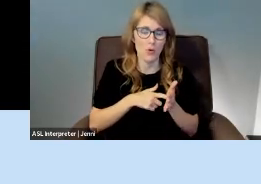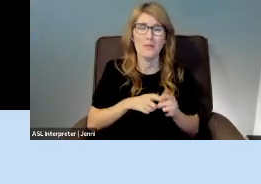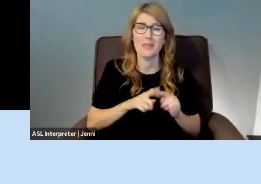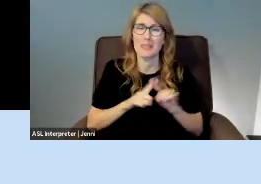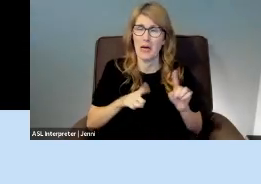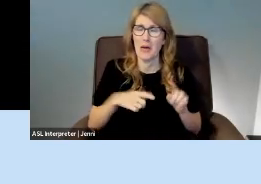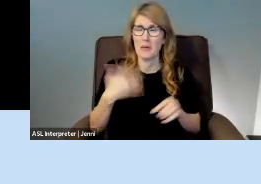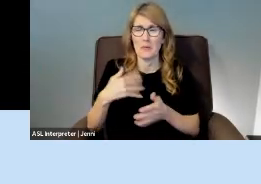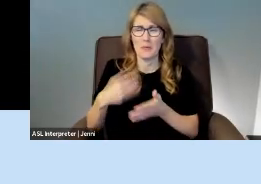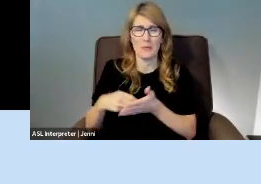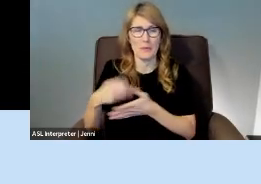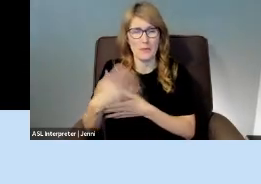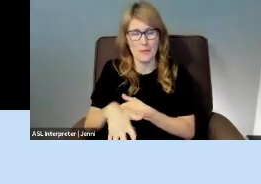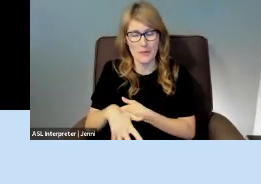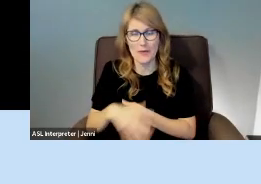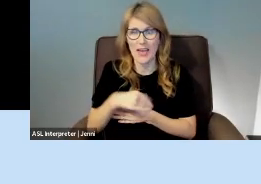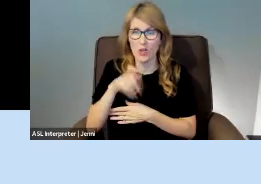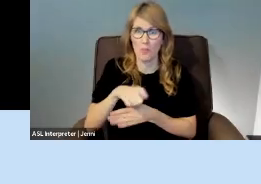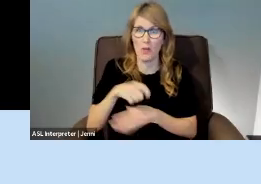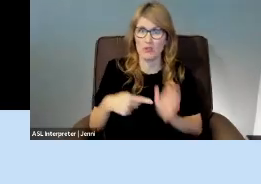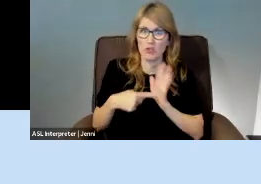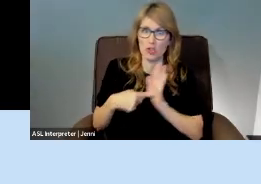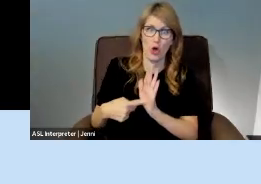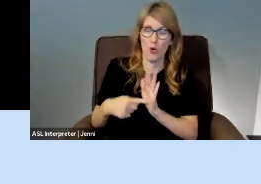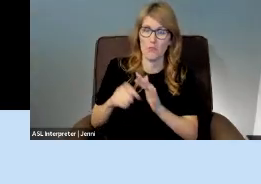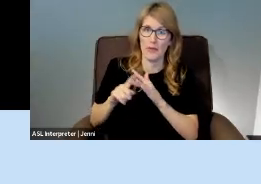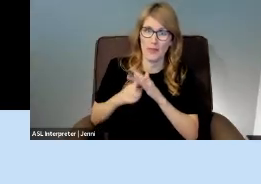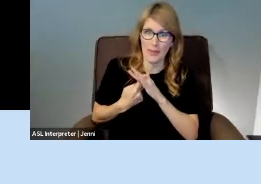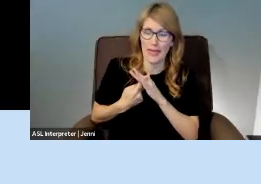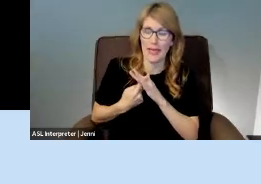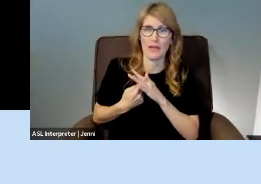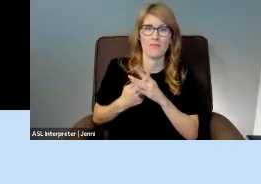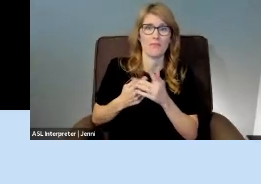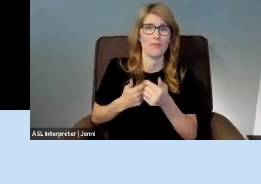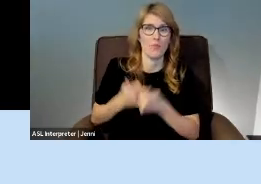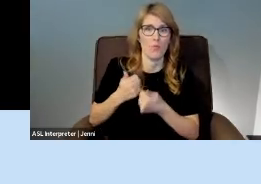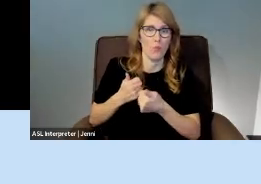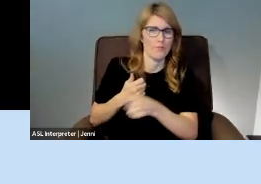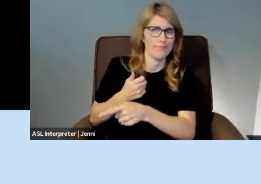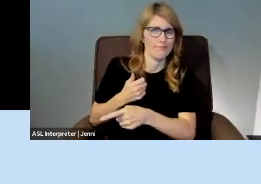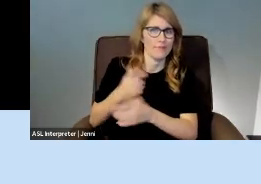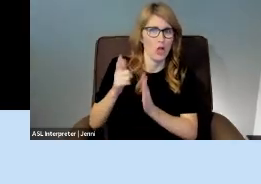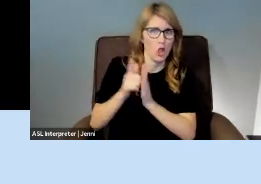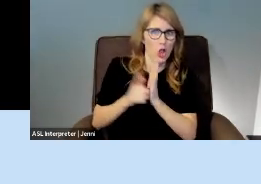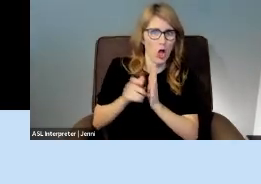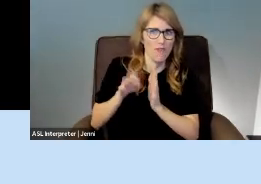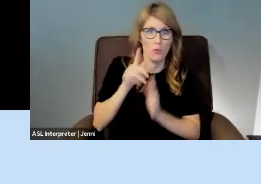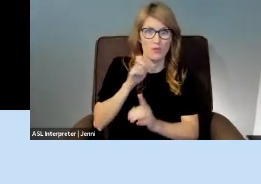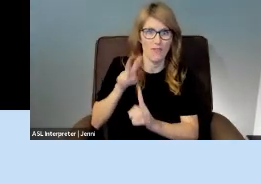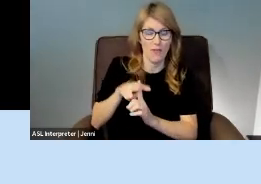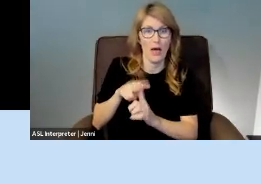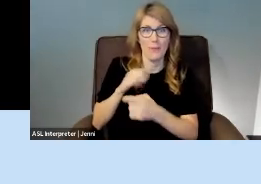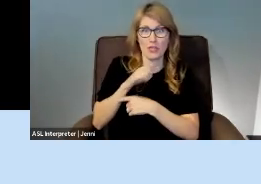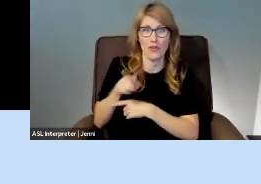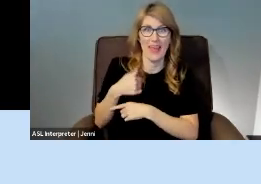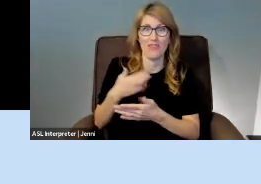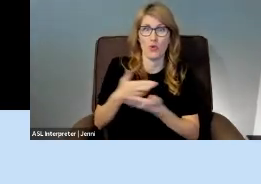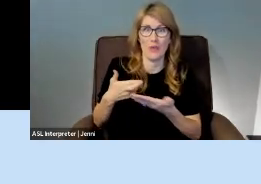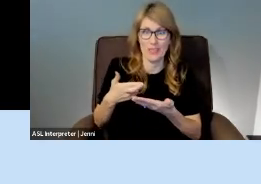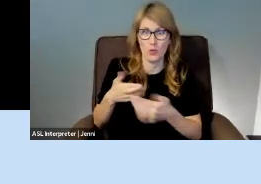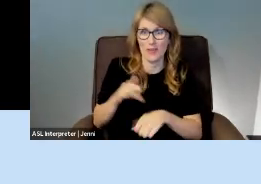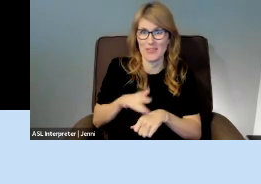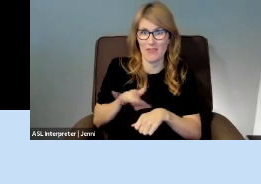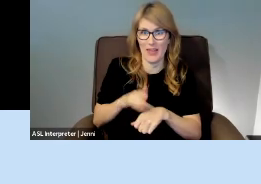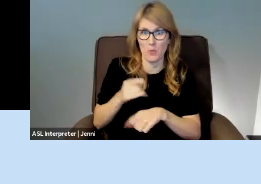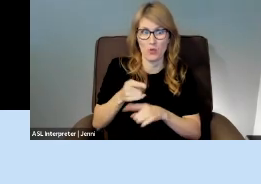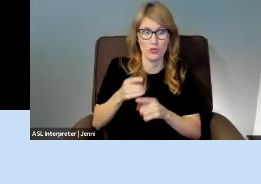costly and you have to show up front. The organization and the law firm filing is that they have the resources to do it. So class actions are very